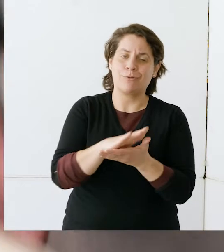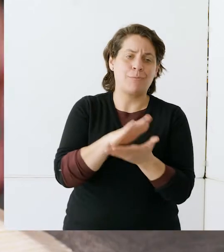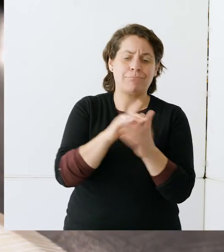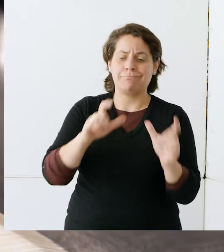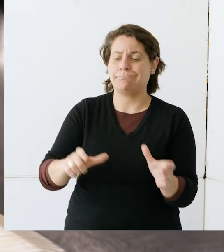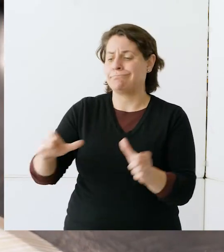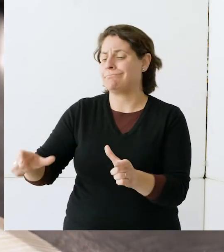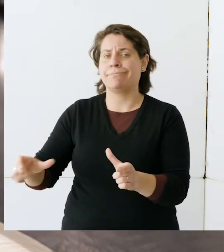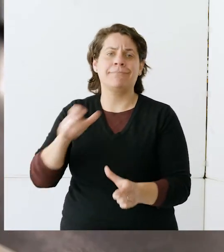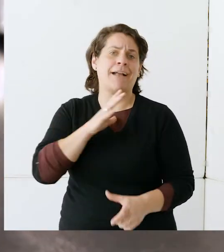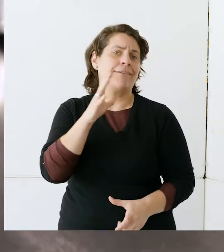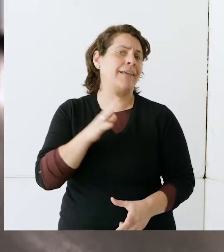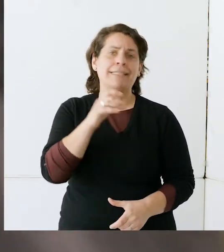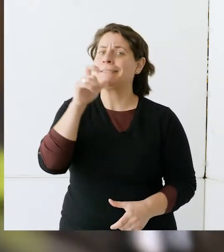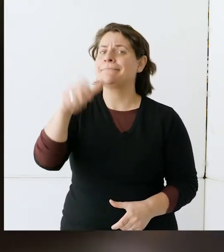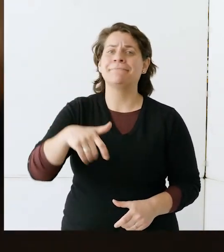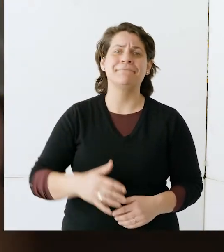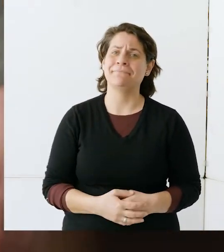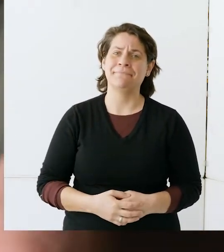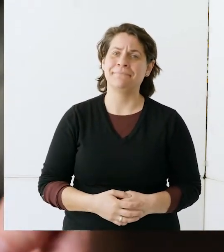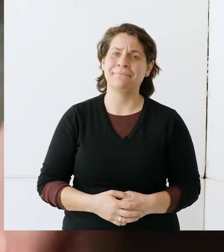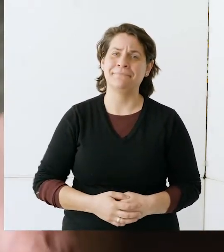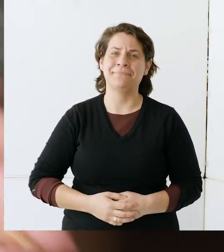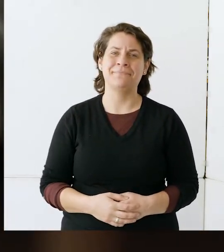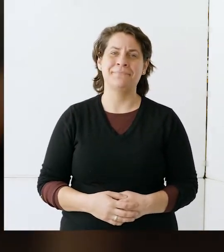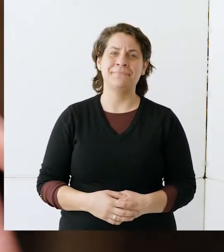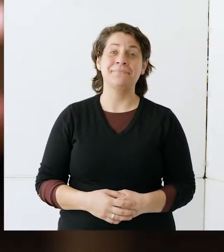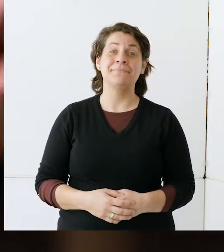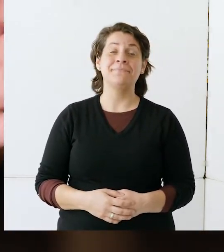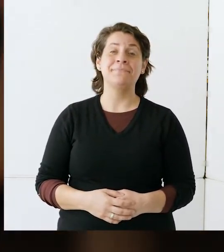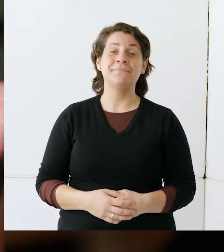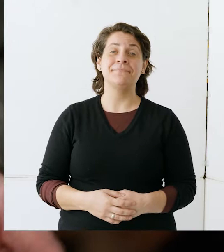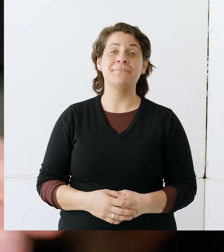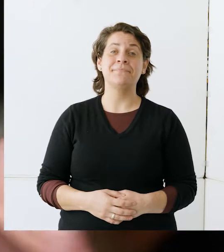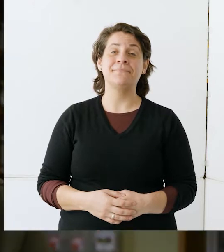you can use parchment paper, a plate, anything. Nothing fancy is required.